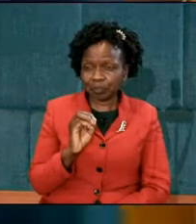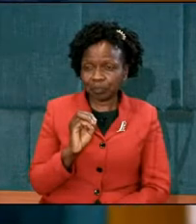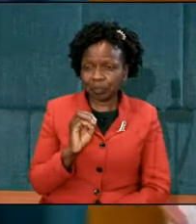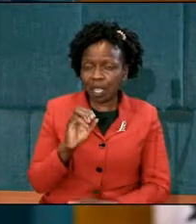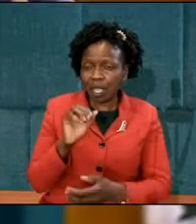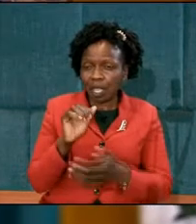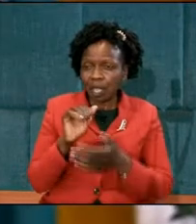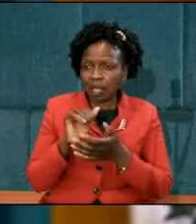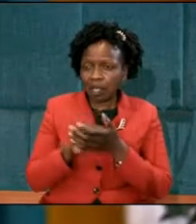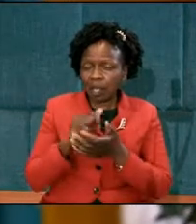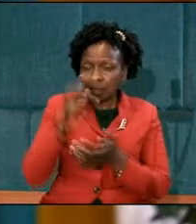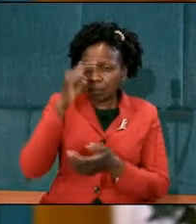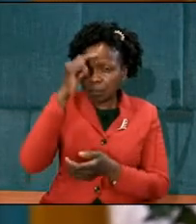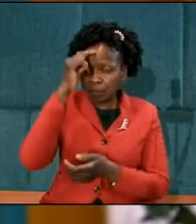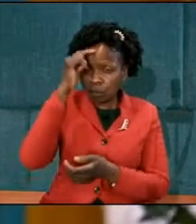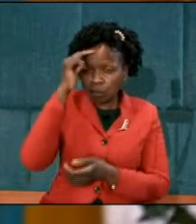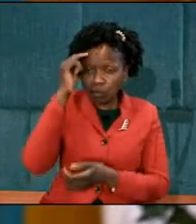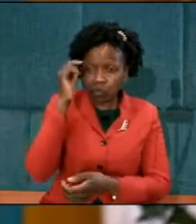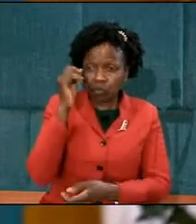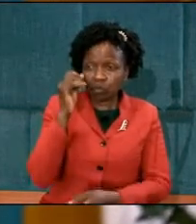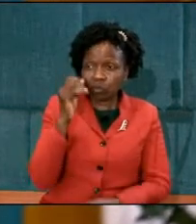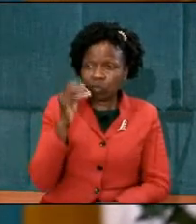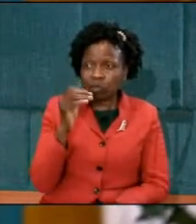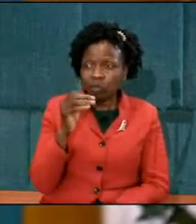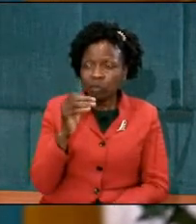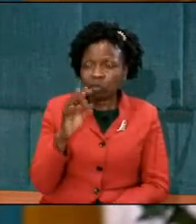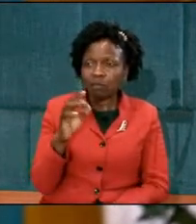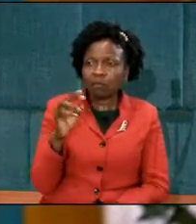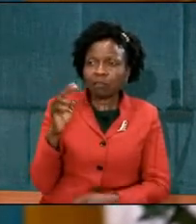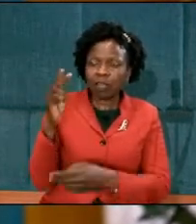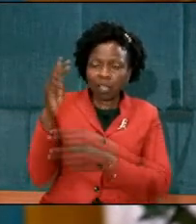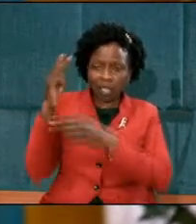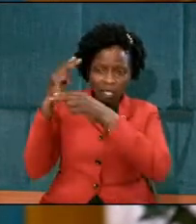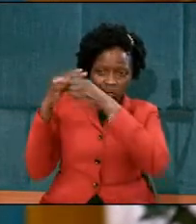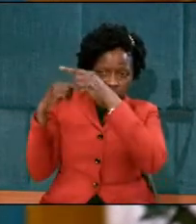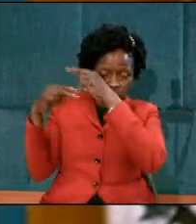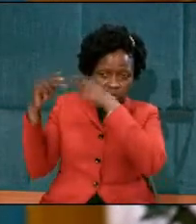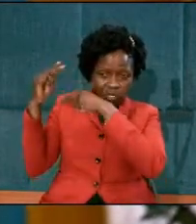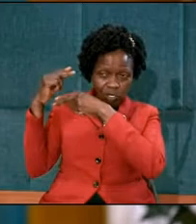that because of their history